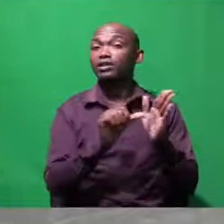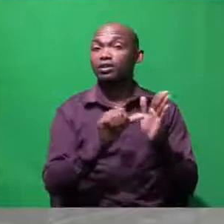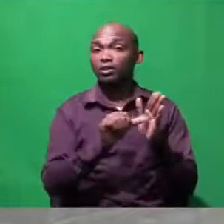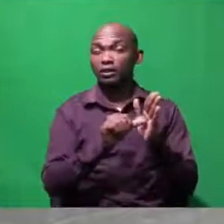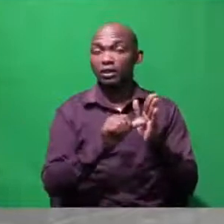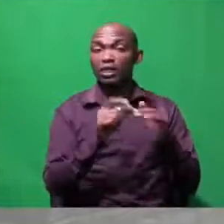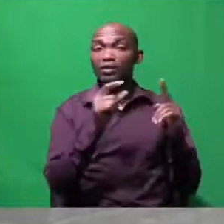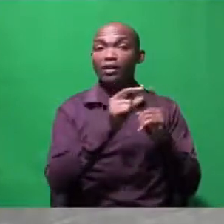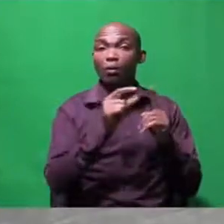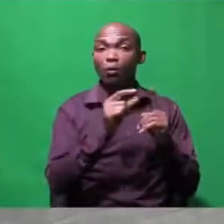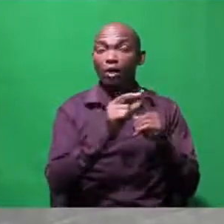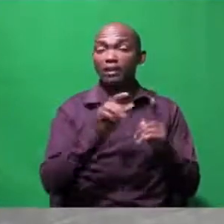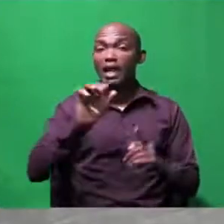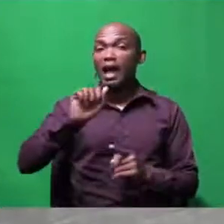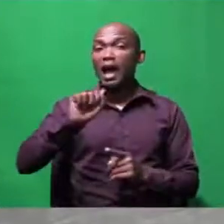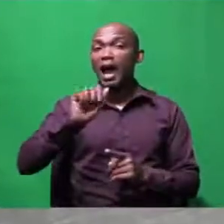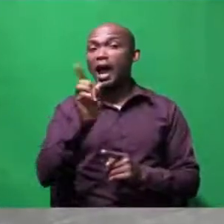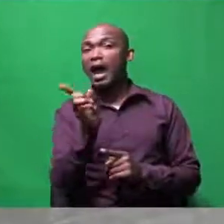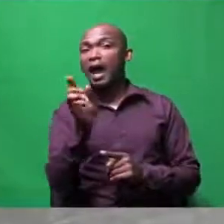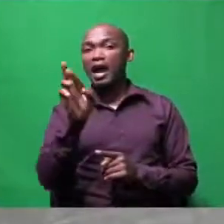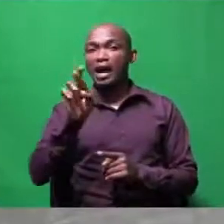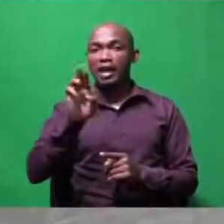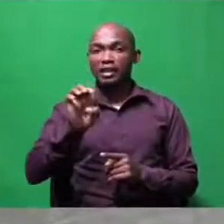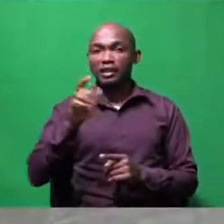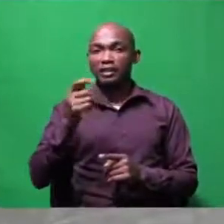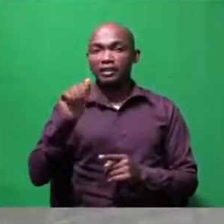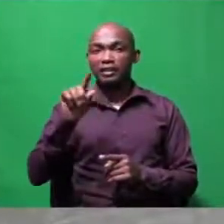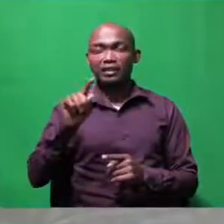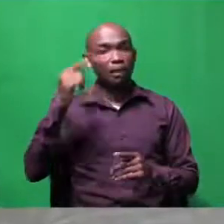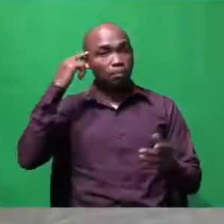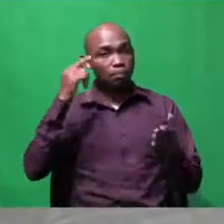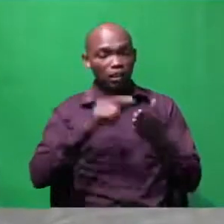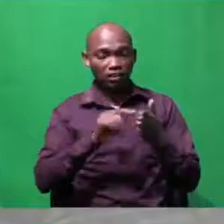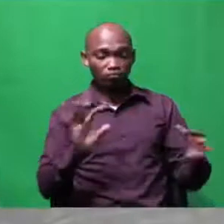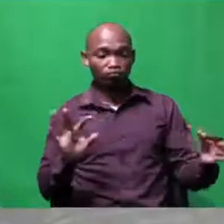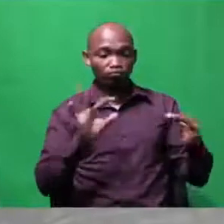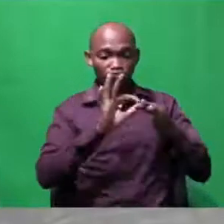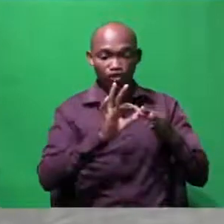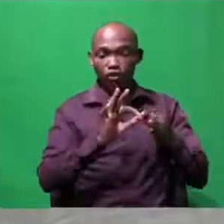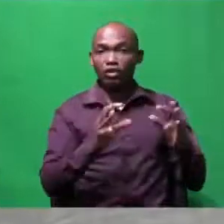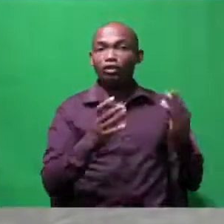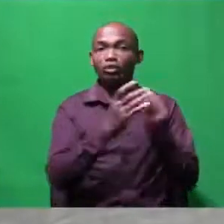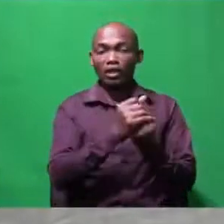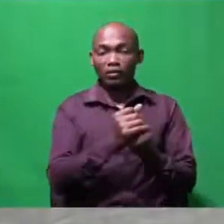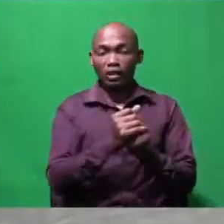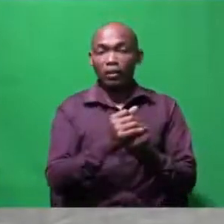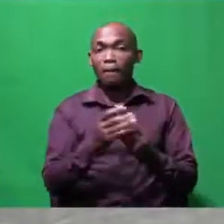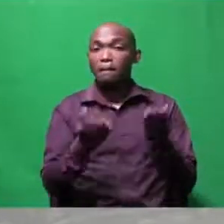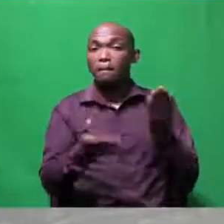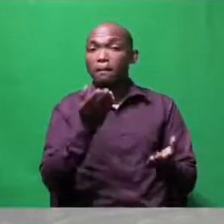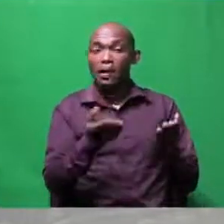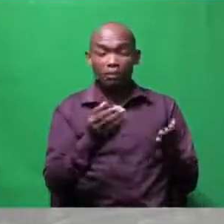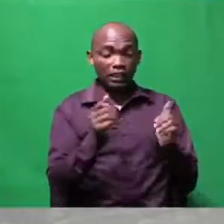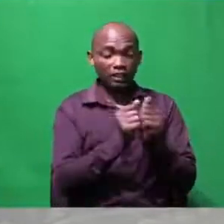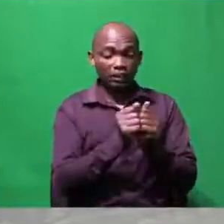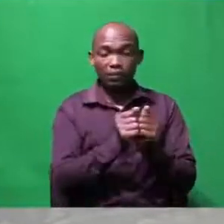the word aggregated means is compacted together. If maybe something is in liquid, so if it's